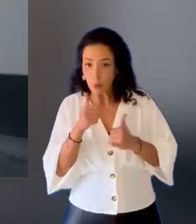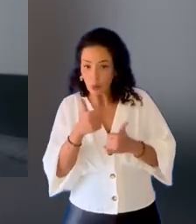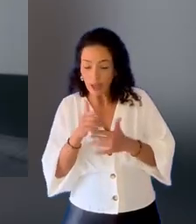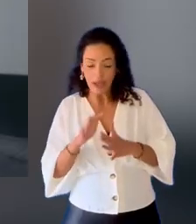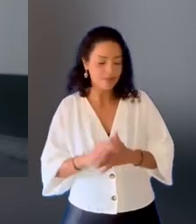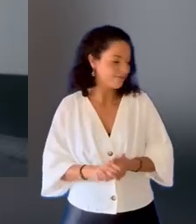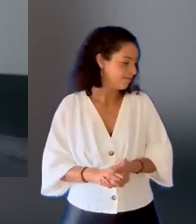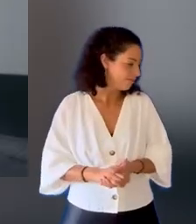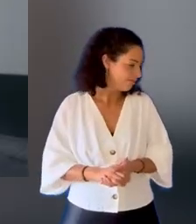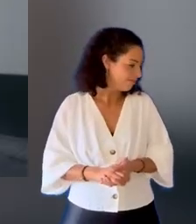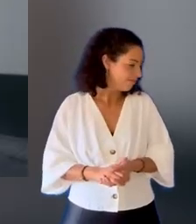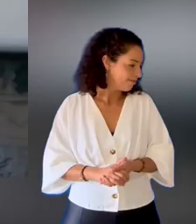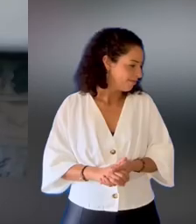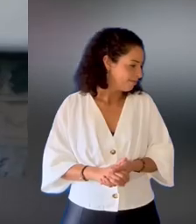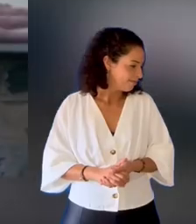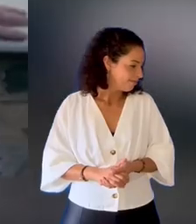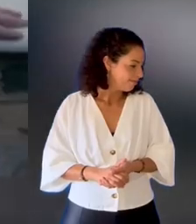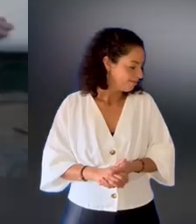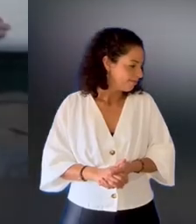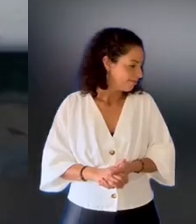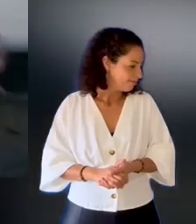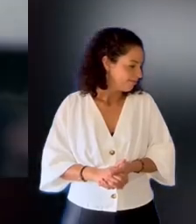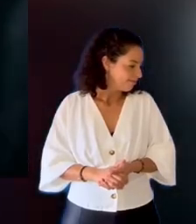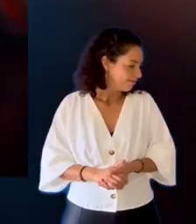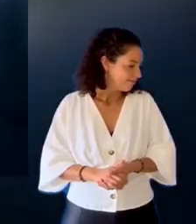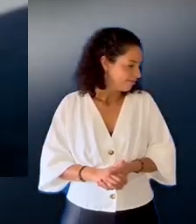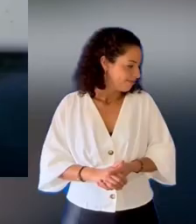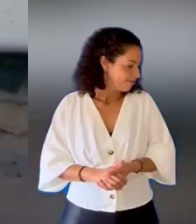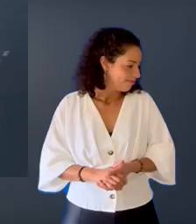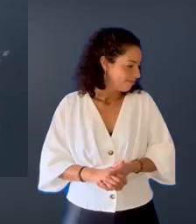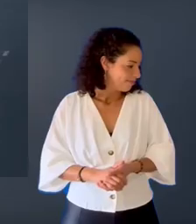fine. Your ride, best trip.